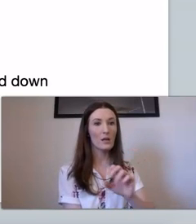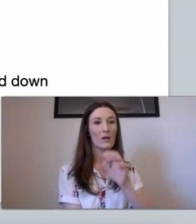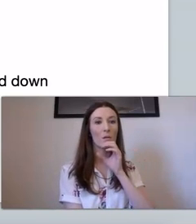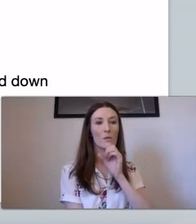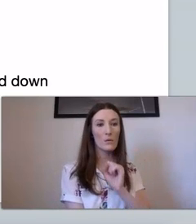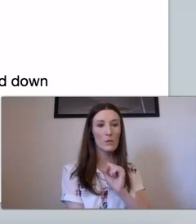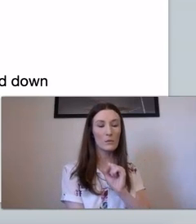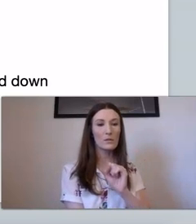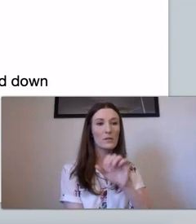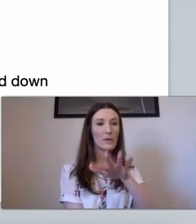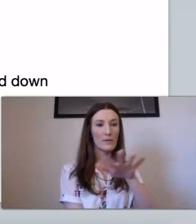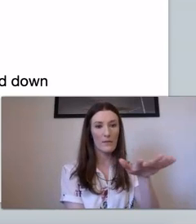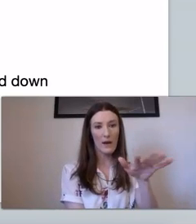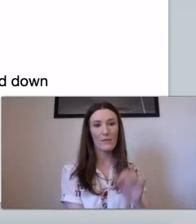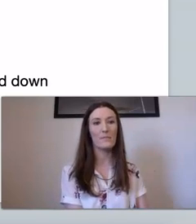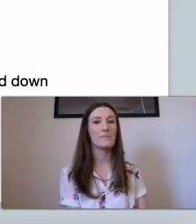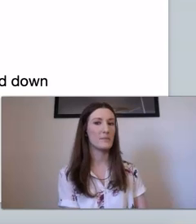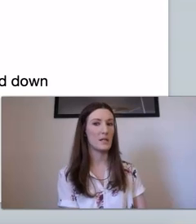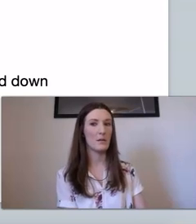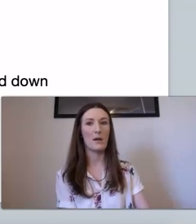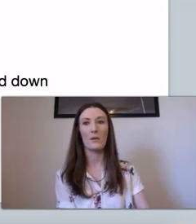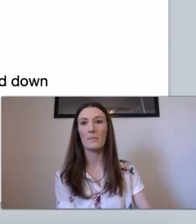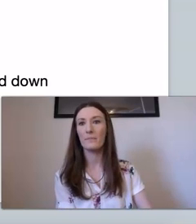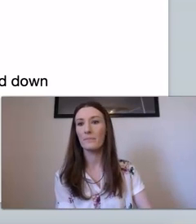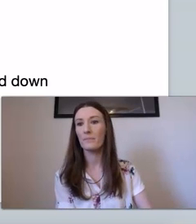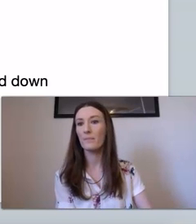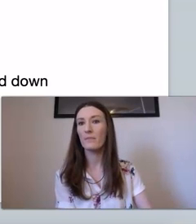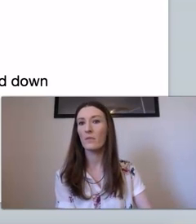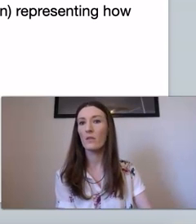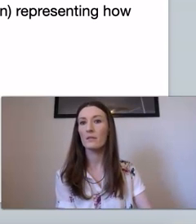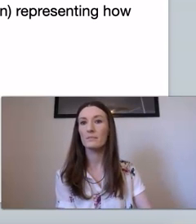30, old 55. Does not matter.